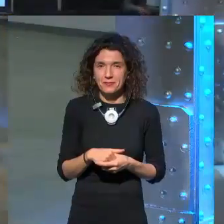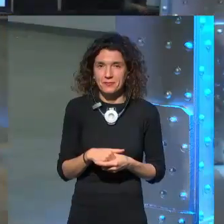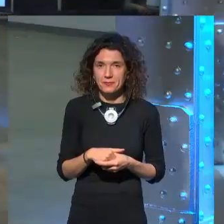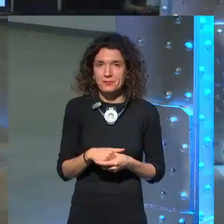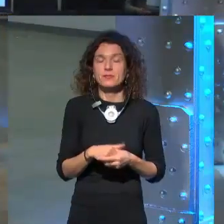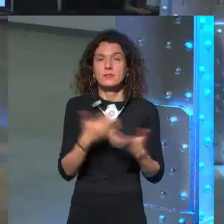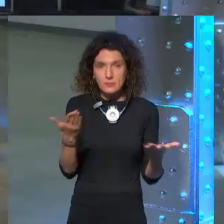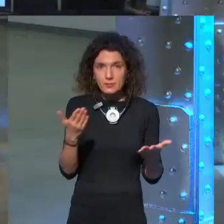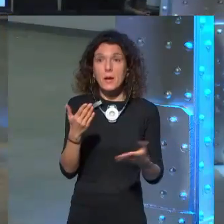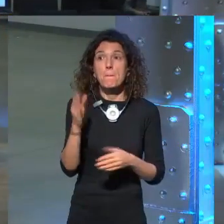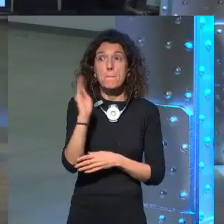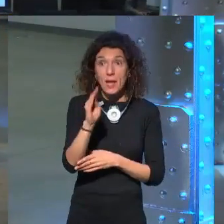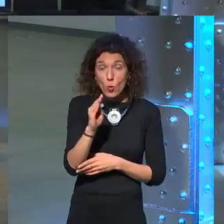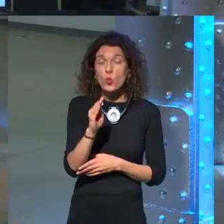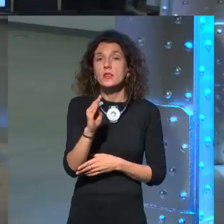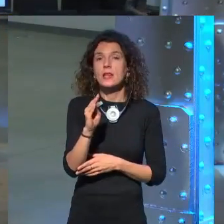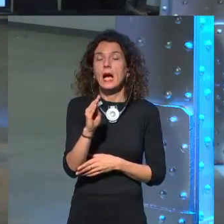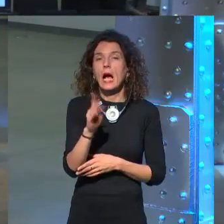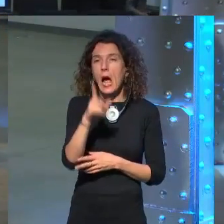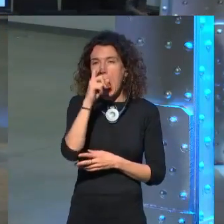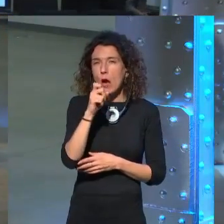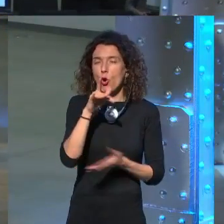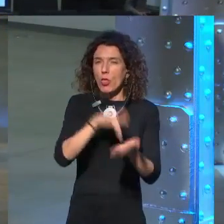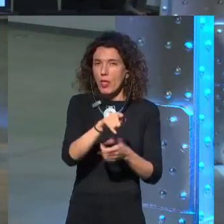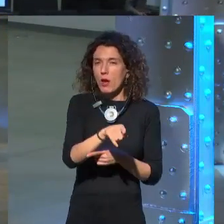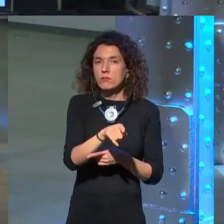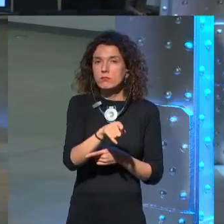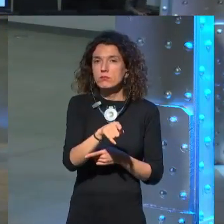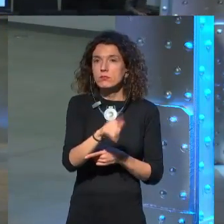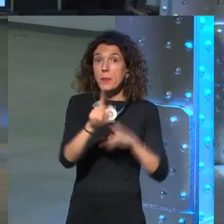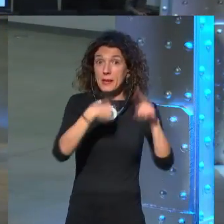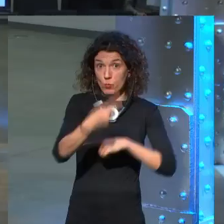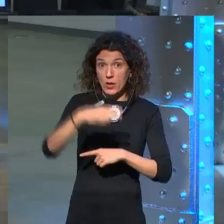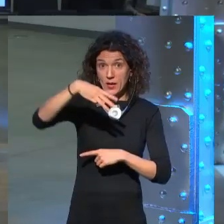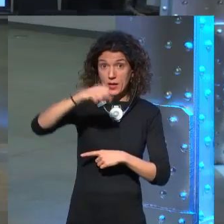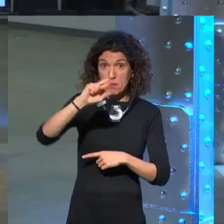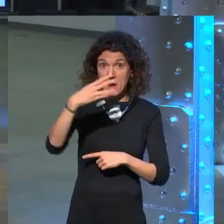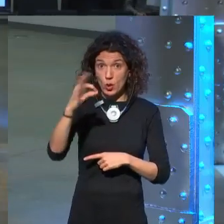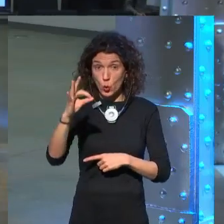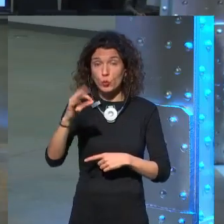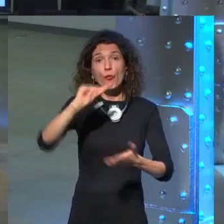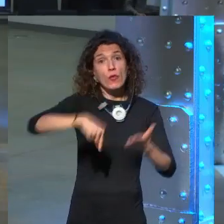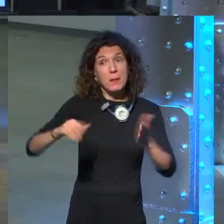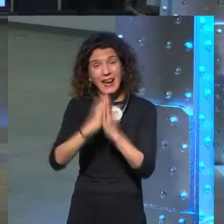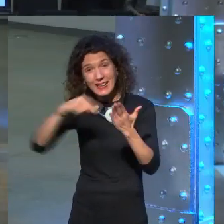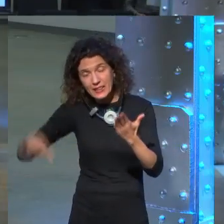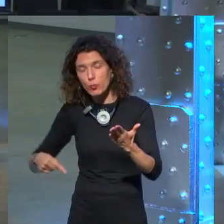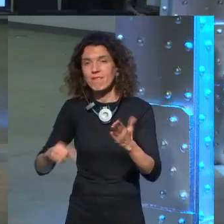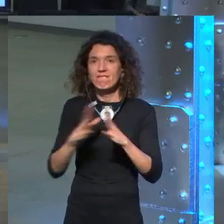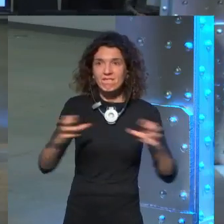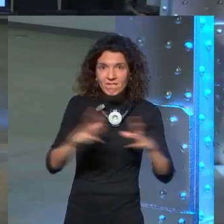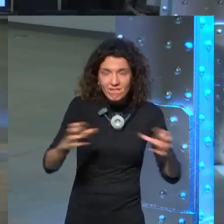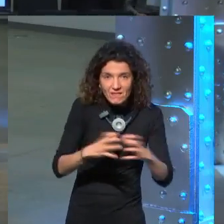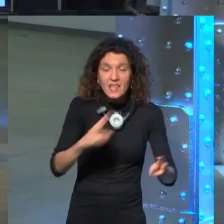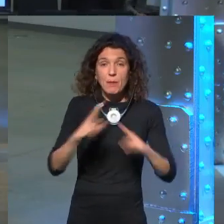Voy a dar más preguntas Okay, so we'll make more questions. Marcus will sign his books.